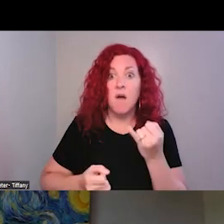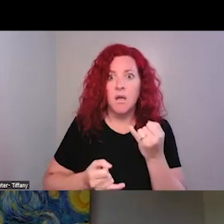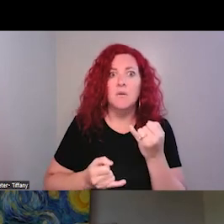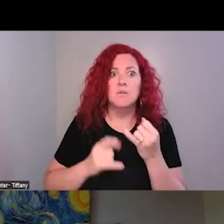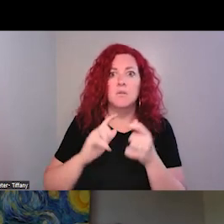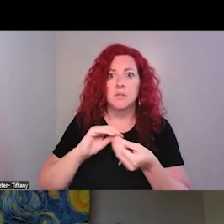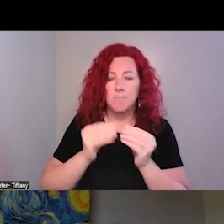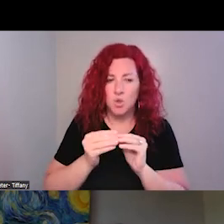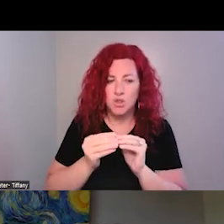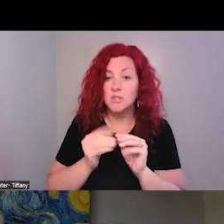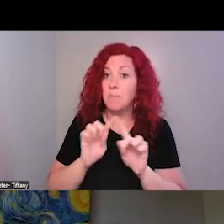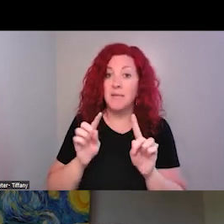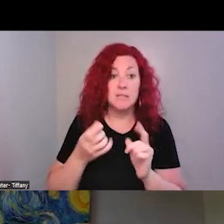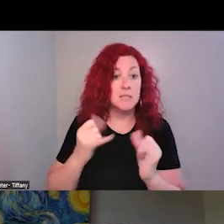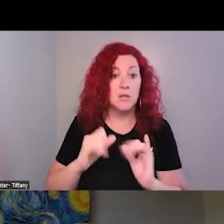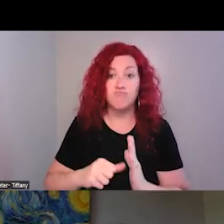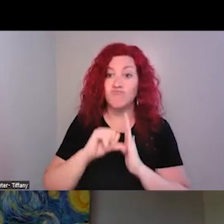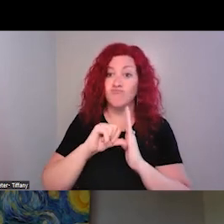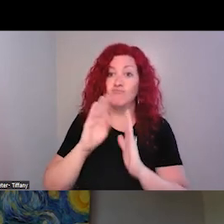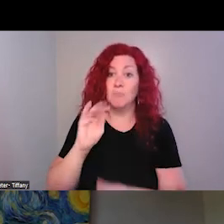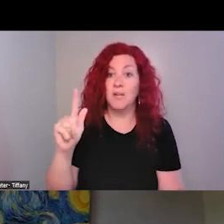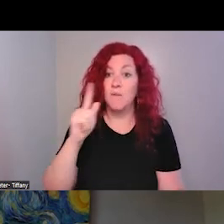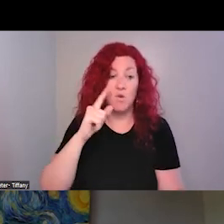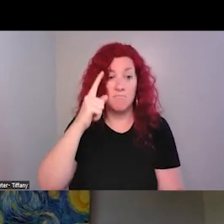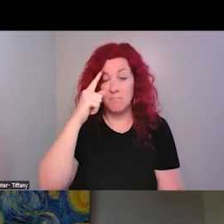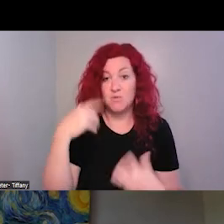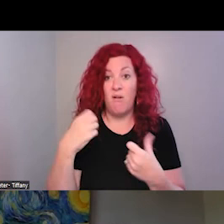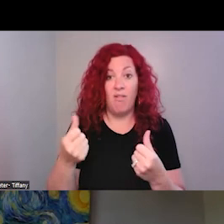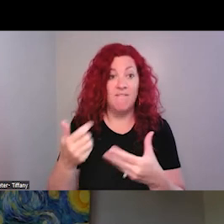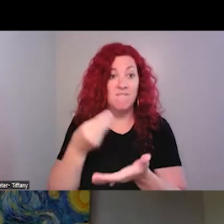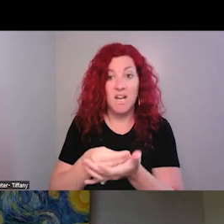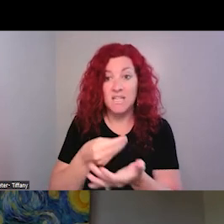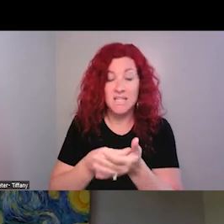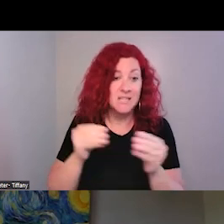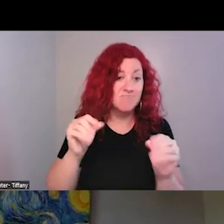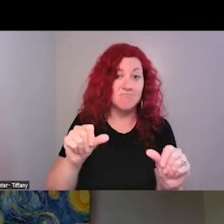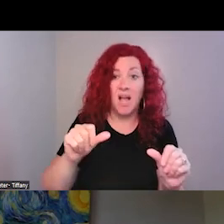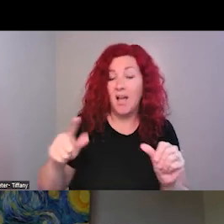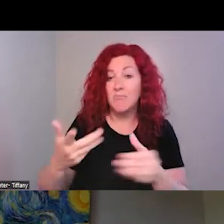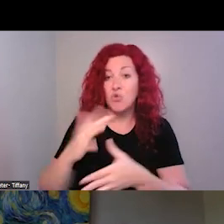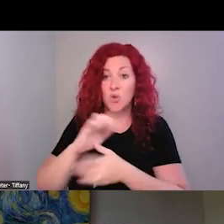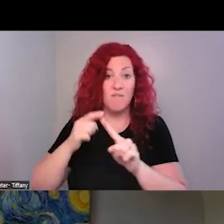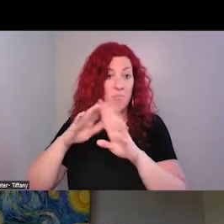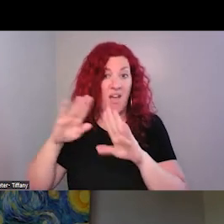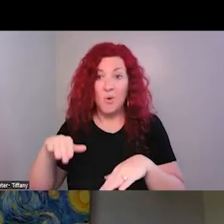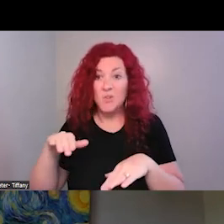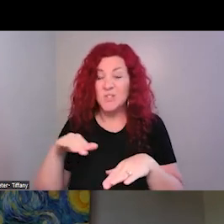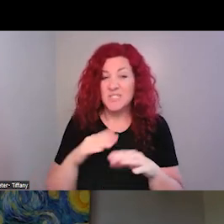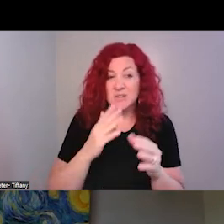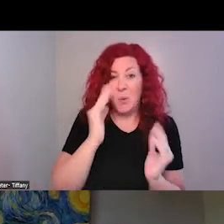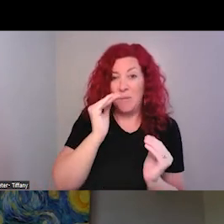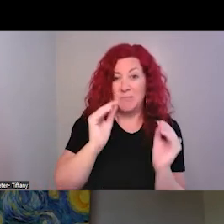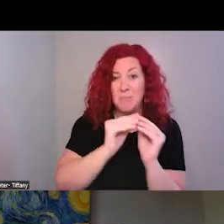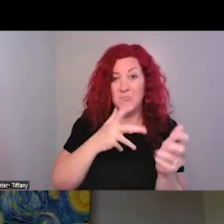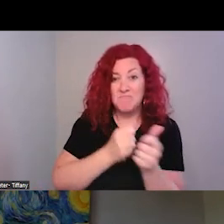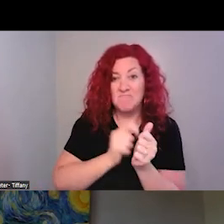an impressive bill and showing for mental health funding and priorities coming out of the House. And we will hopefully have more updates later this